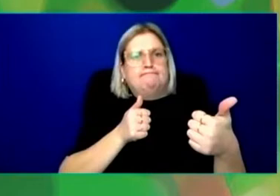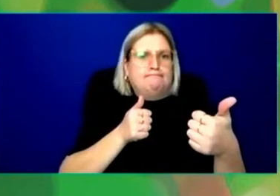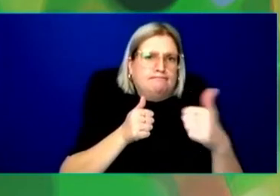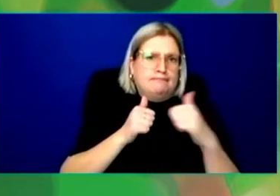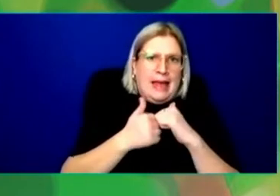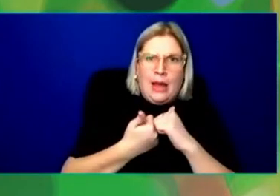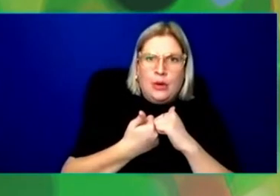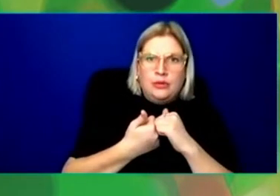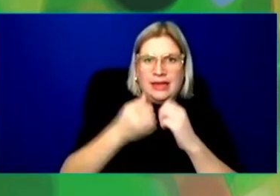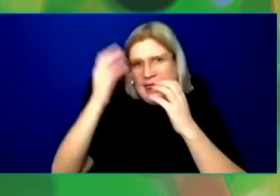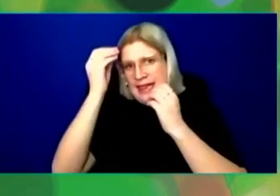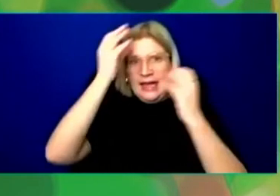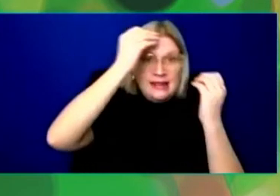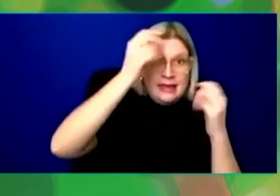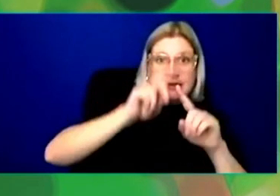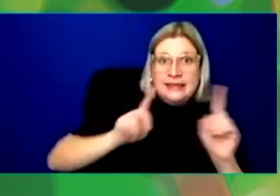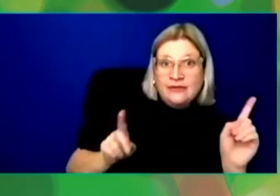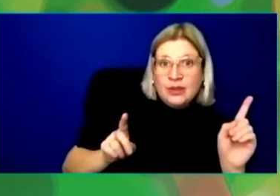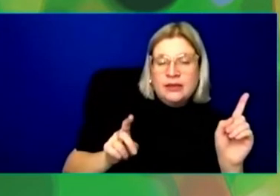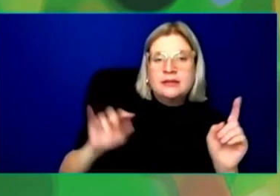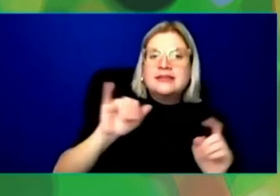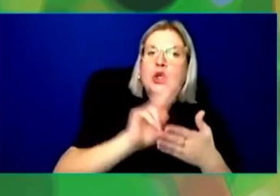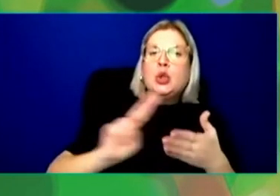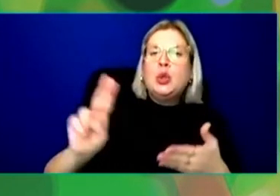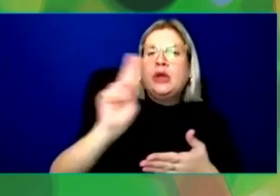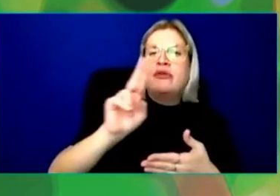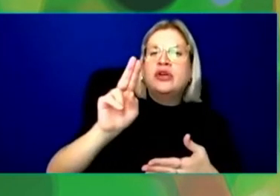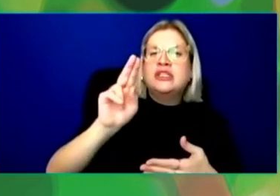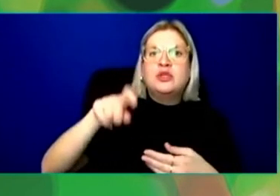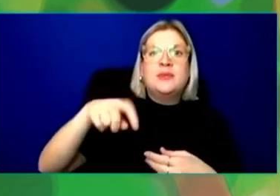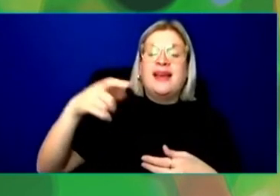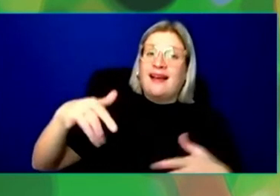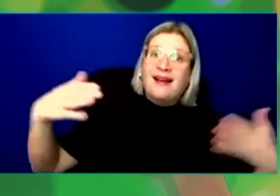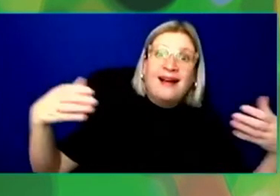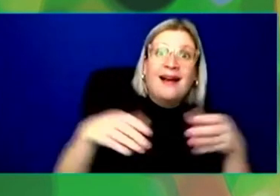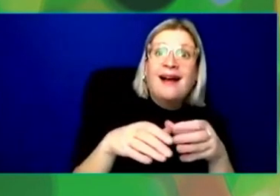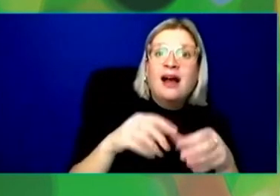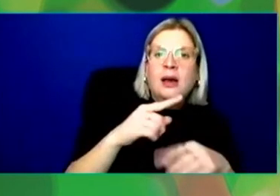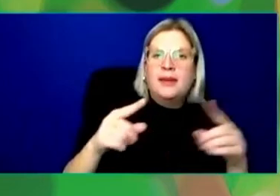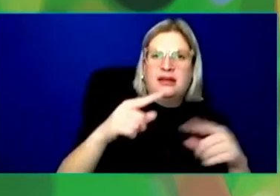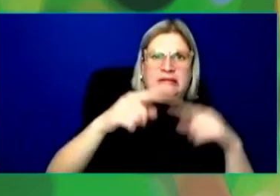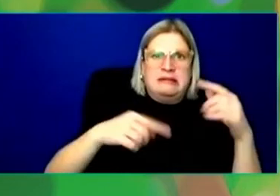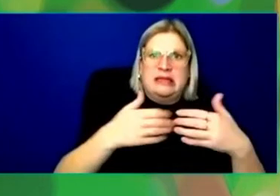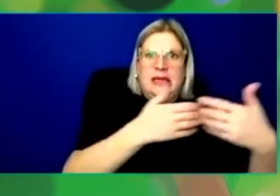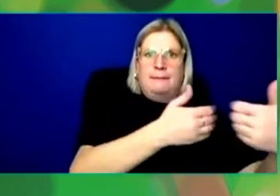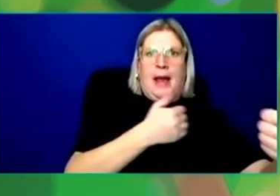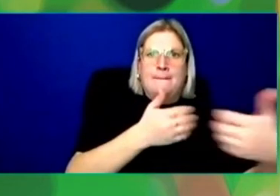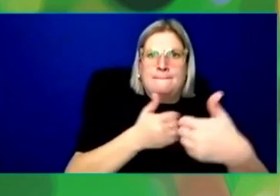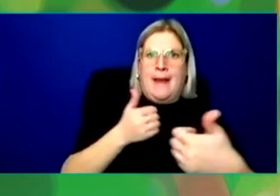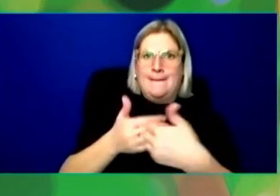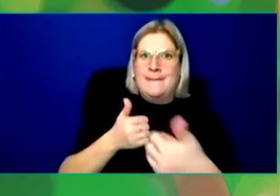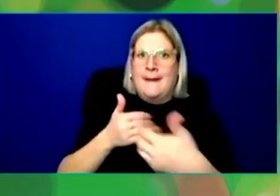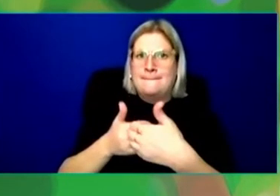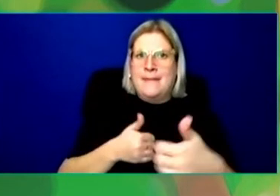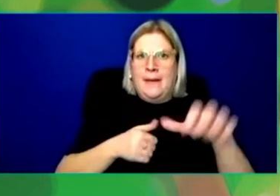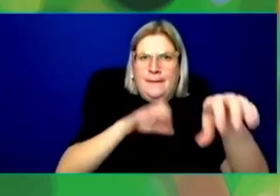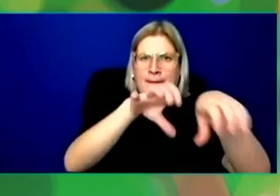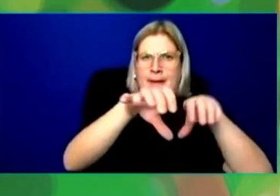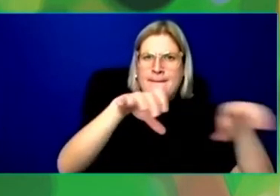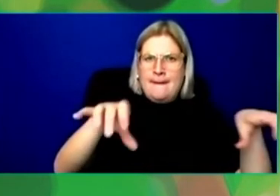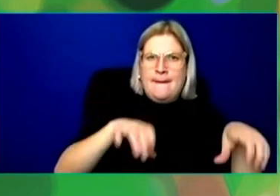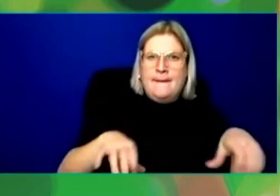thinking. And it's like, it's funny because like the university is supposed to be like one, right? But it's actually extremely, you know, separated, you know? So, you